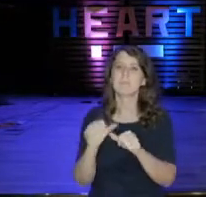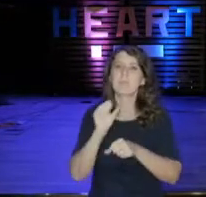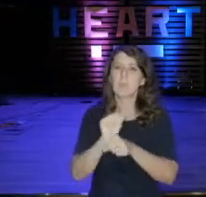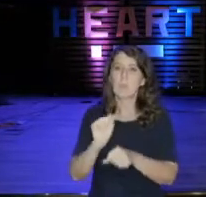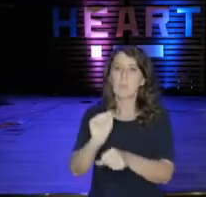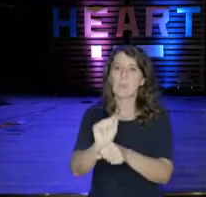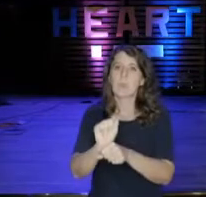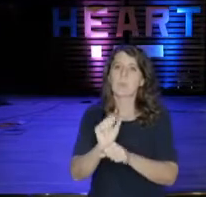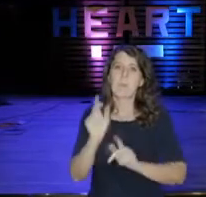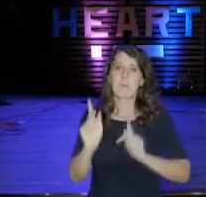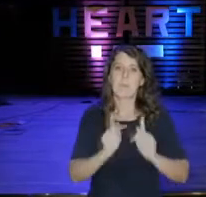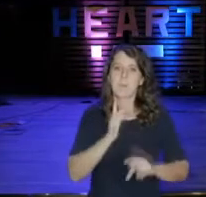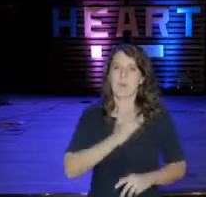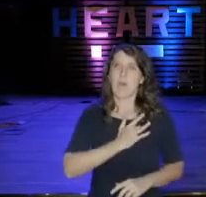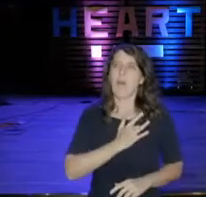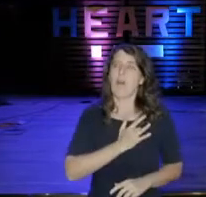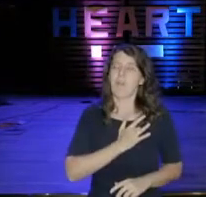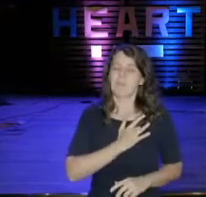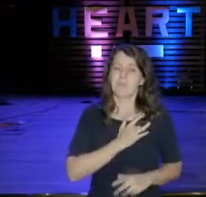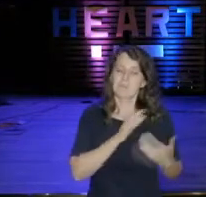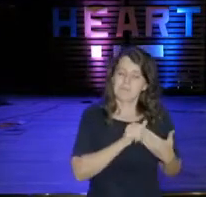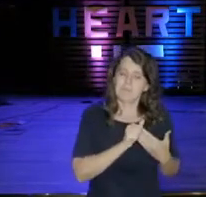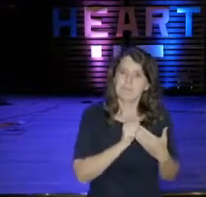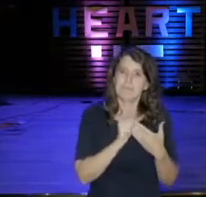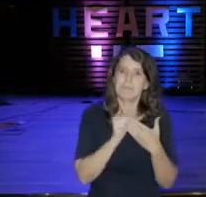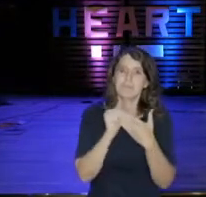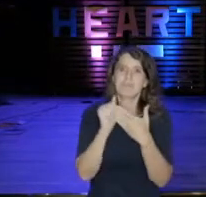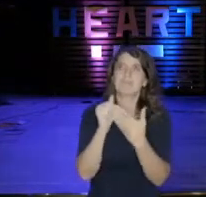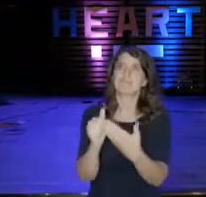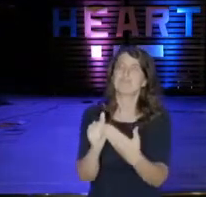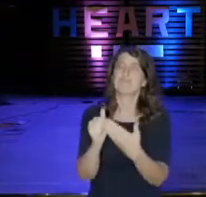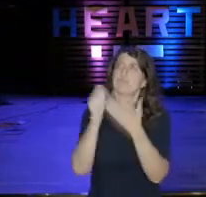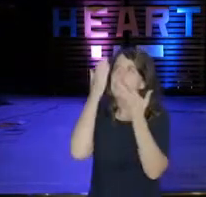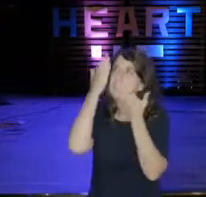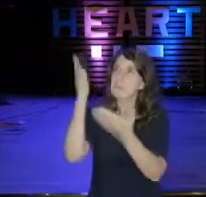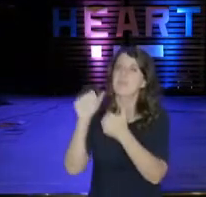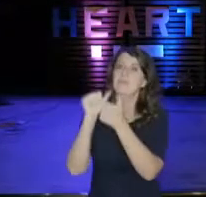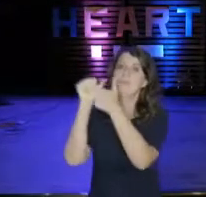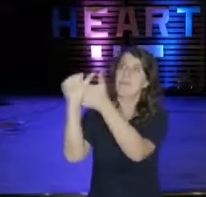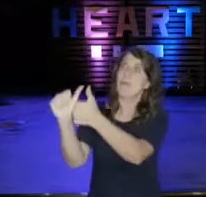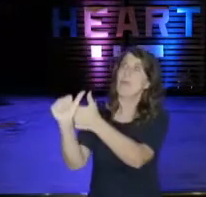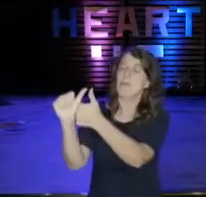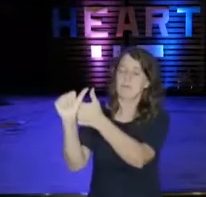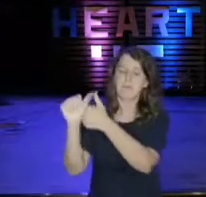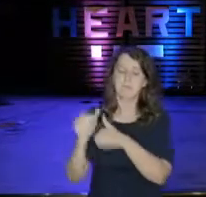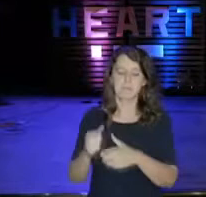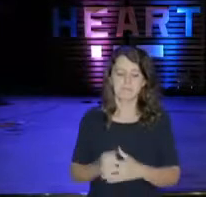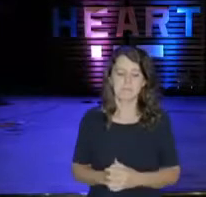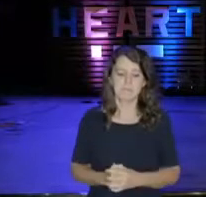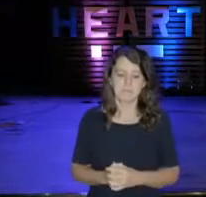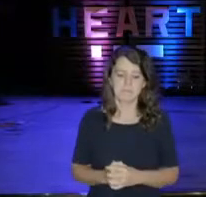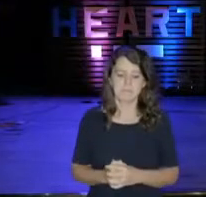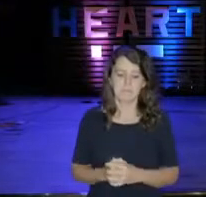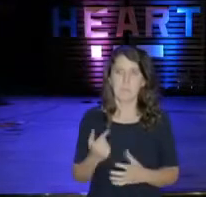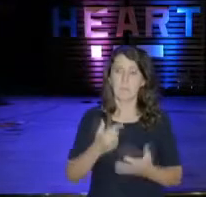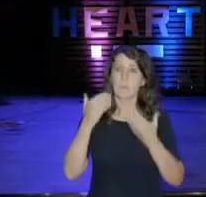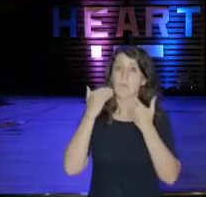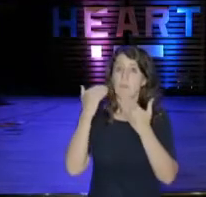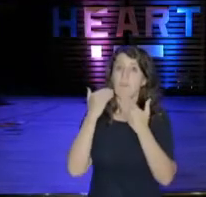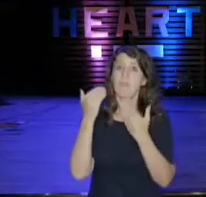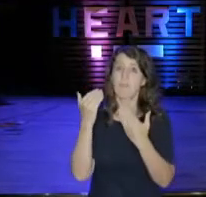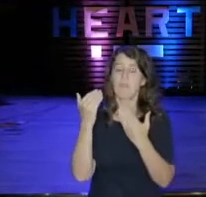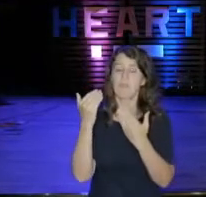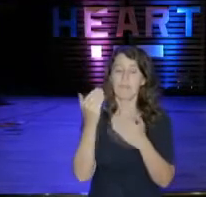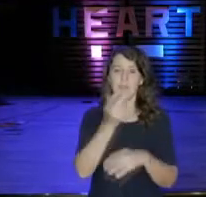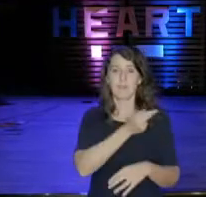hearts and the way you guide them to obediently follow you. And we're grateful that they